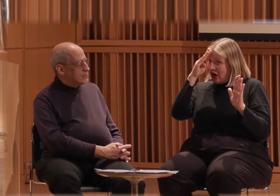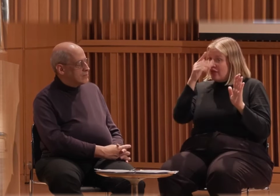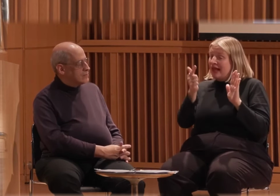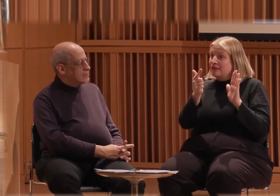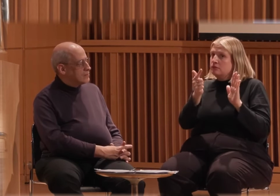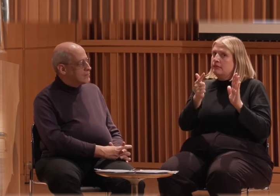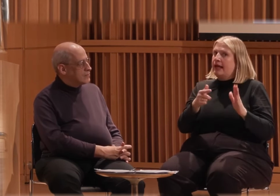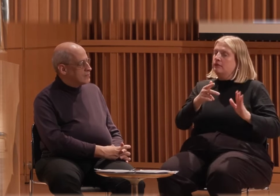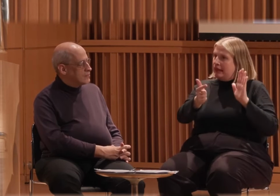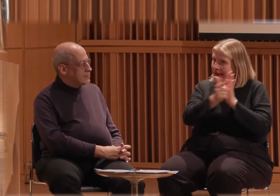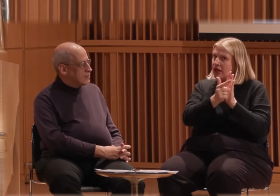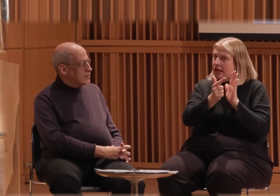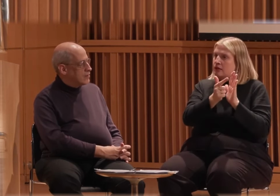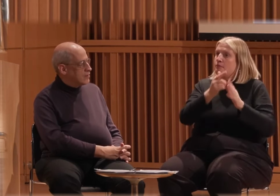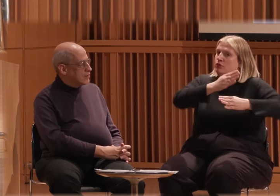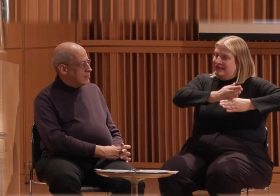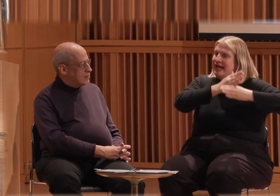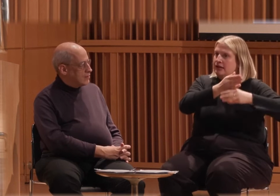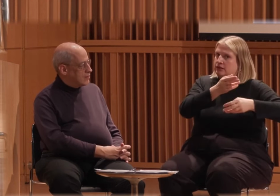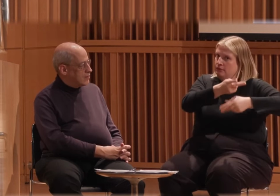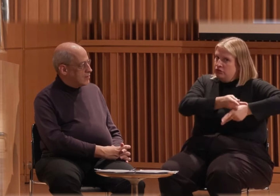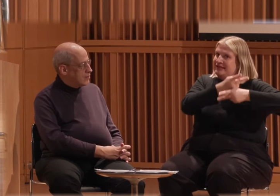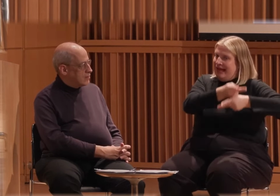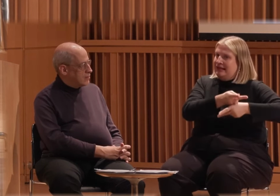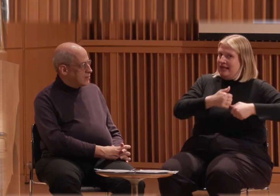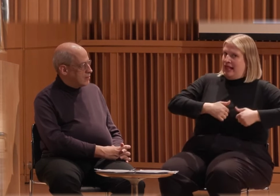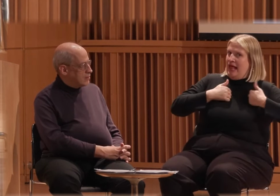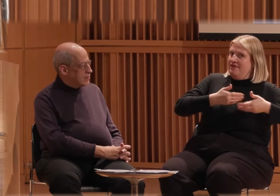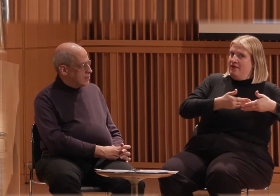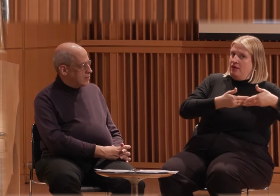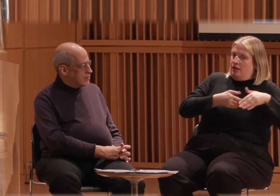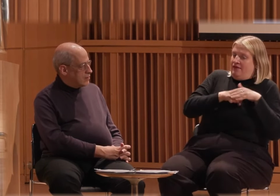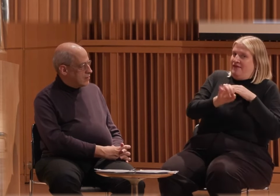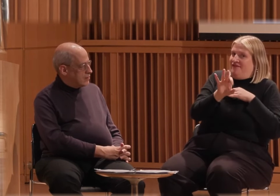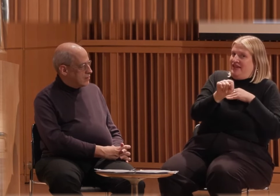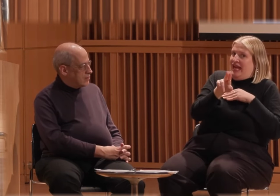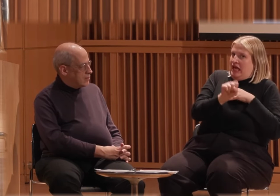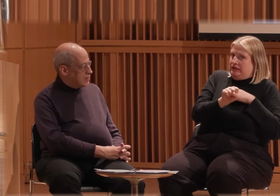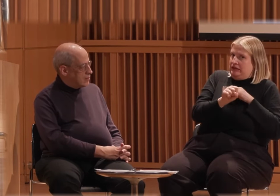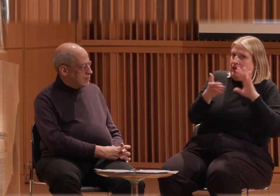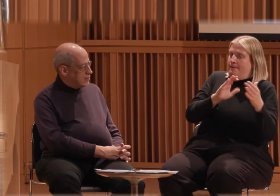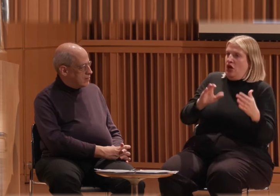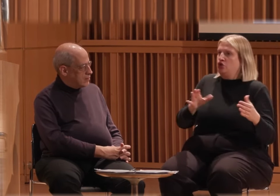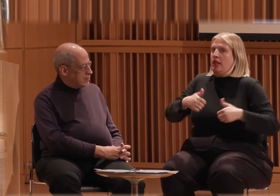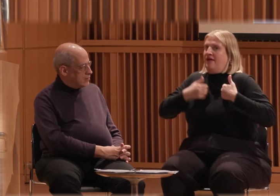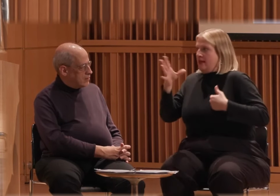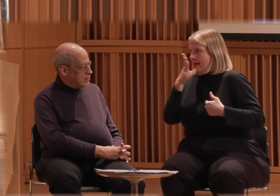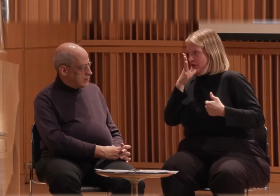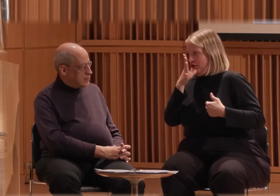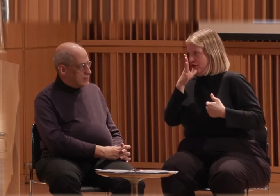protected the life of a fetus over the life of the mother at some points. And it's